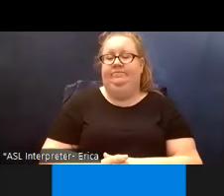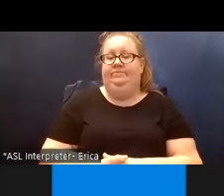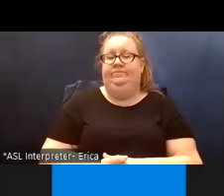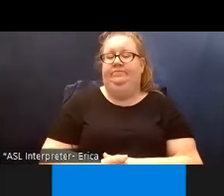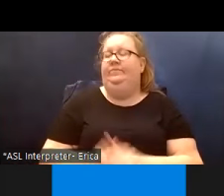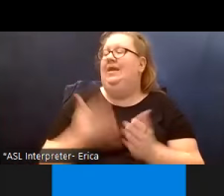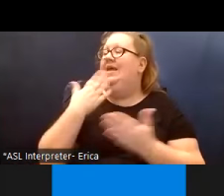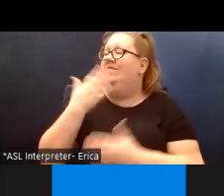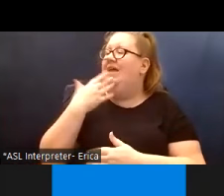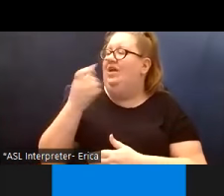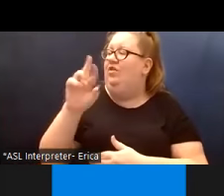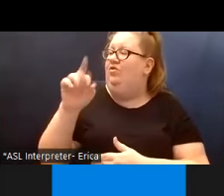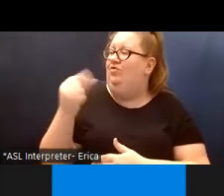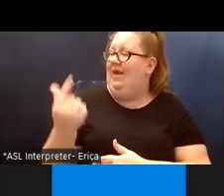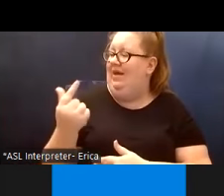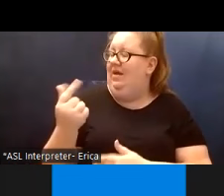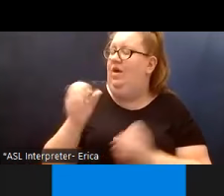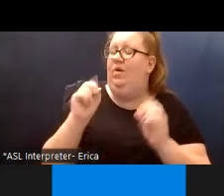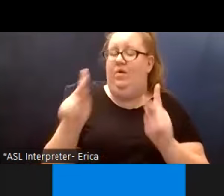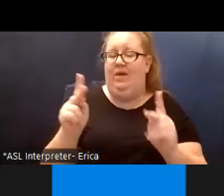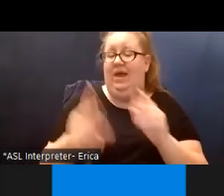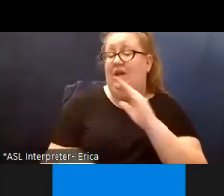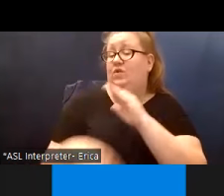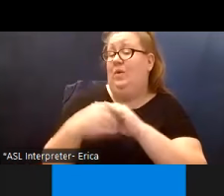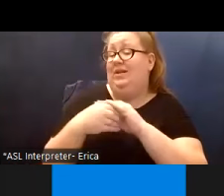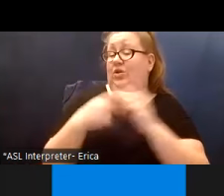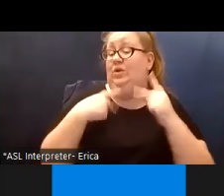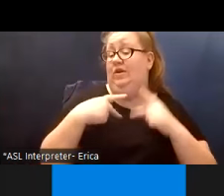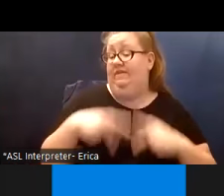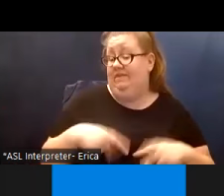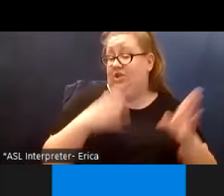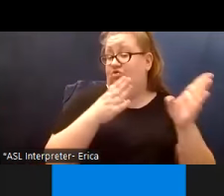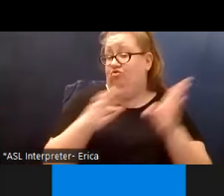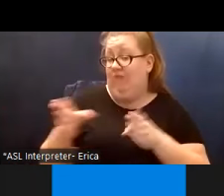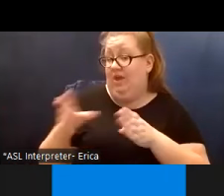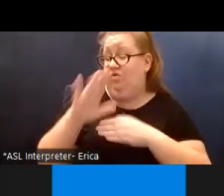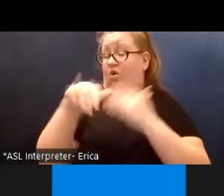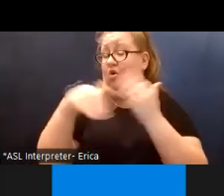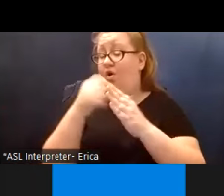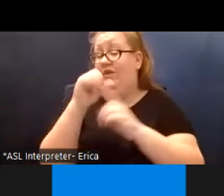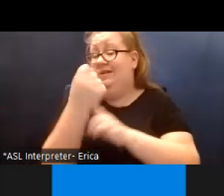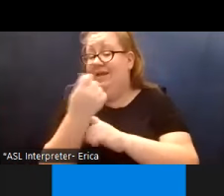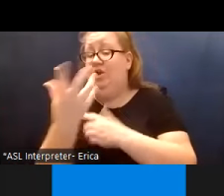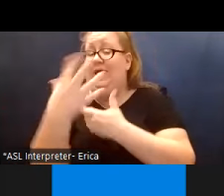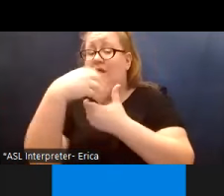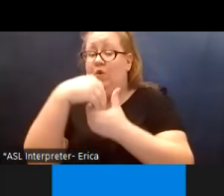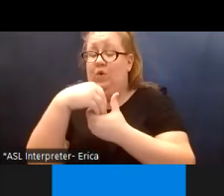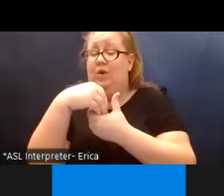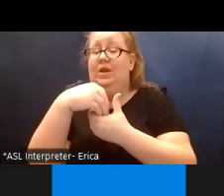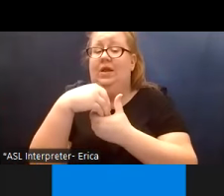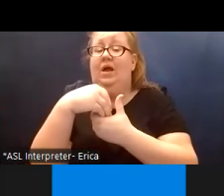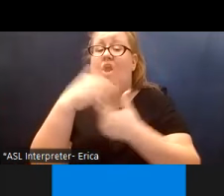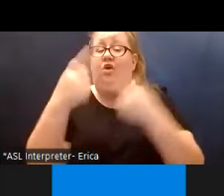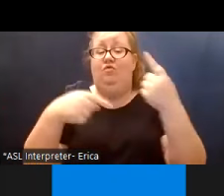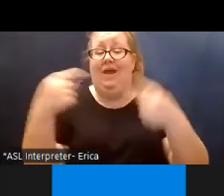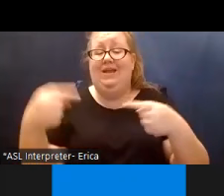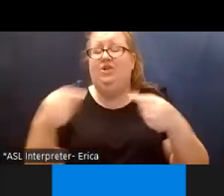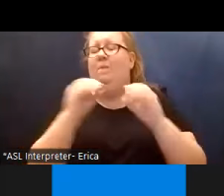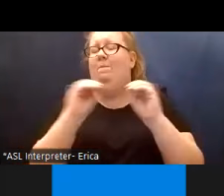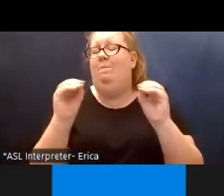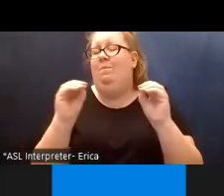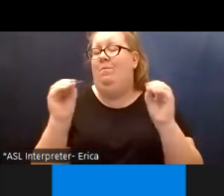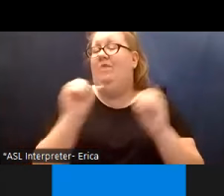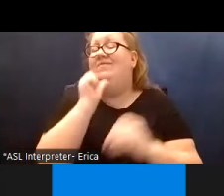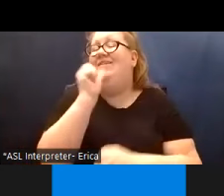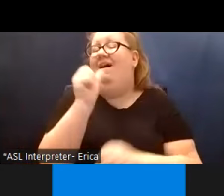Thanks, Greg. So in addition to those physical strategies, all of the scenarios include a range of more non-physical